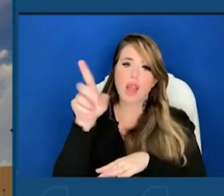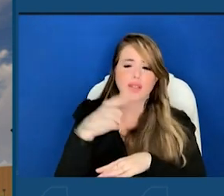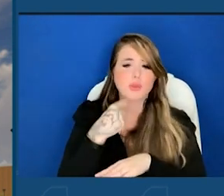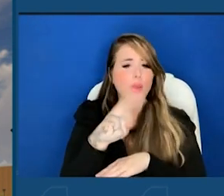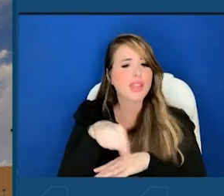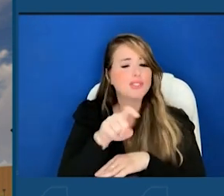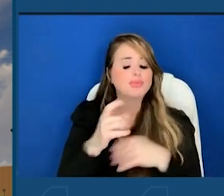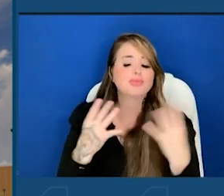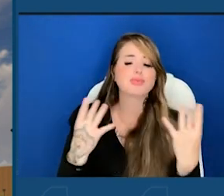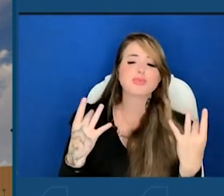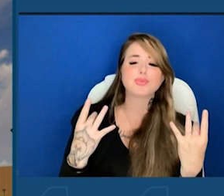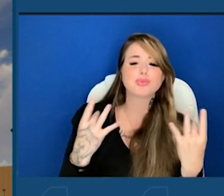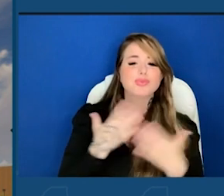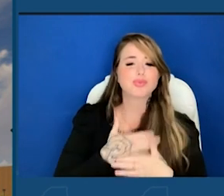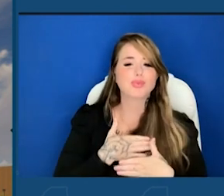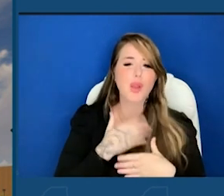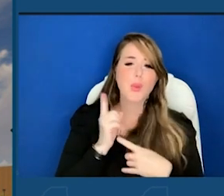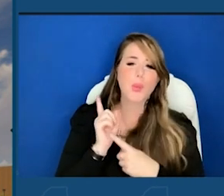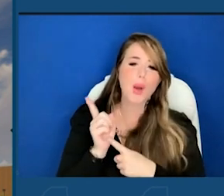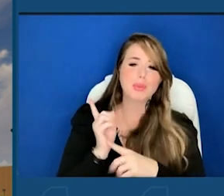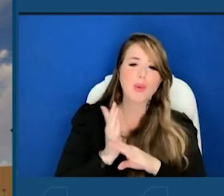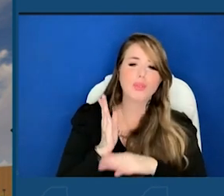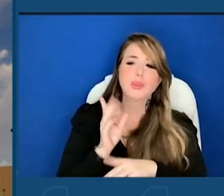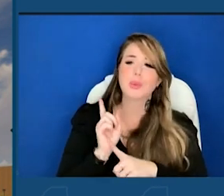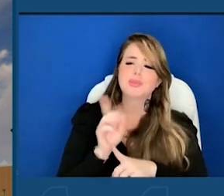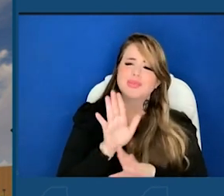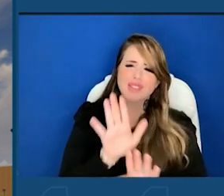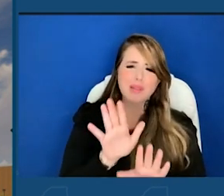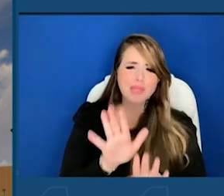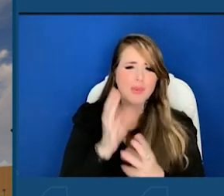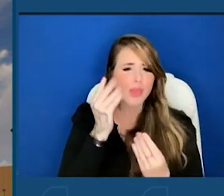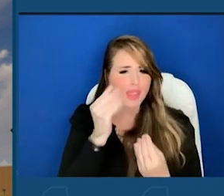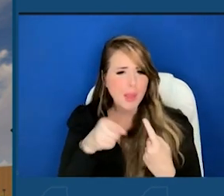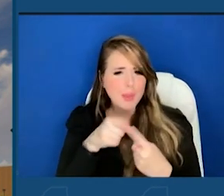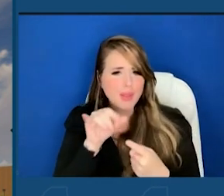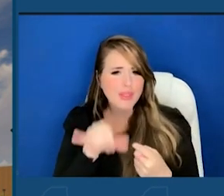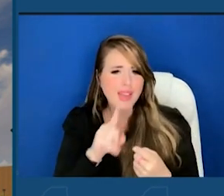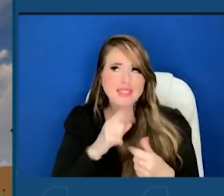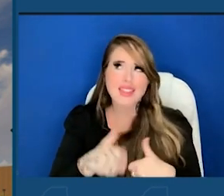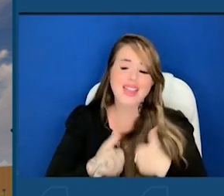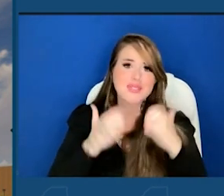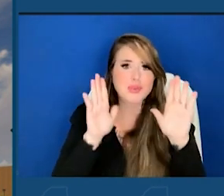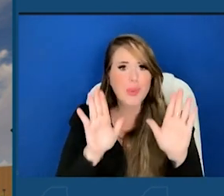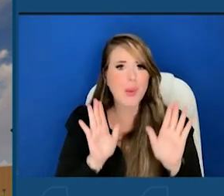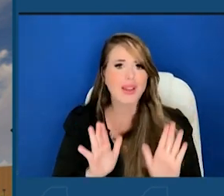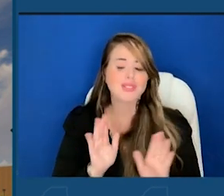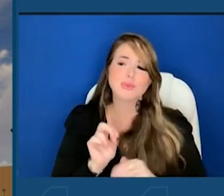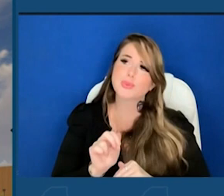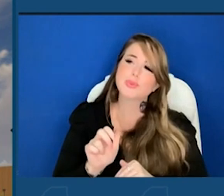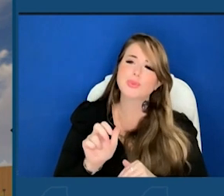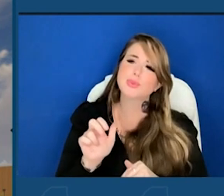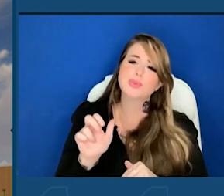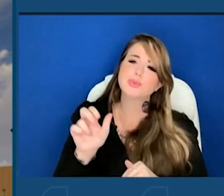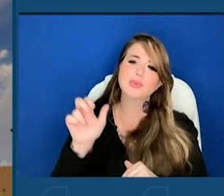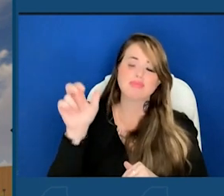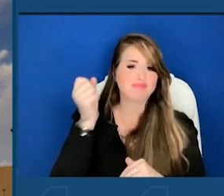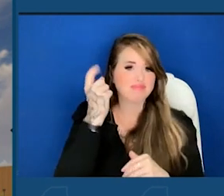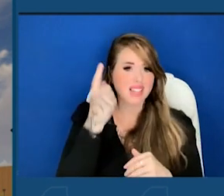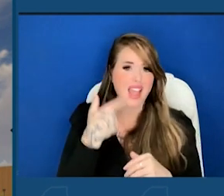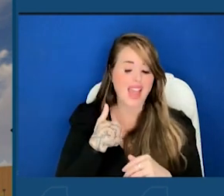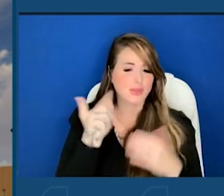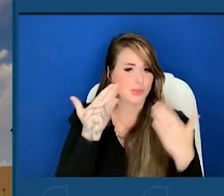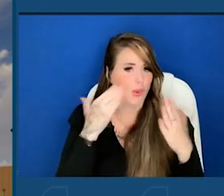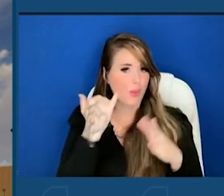meditate." Just calm down. Think about how wonderful life is. Don't know that New Yorkers can do that very